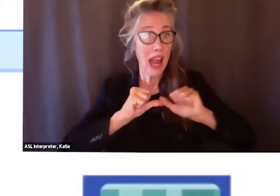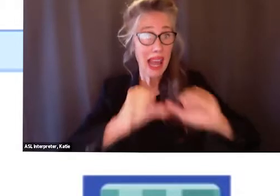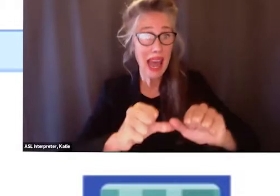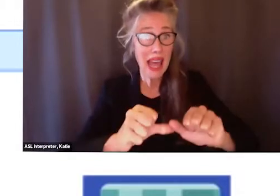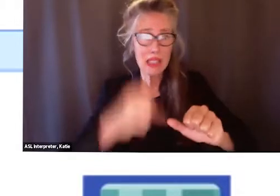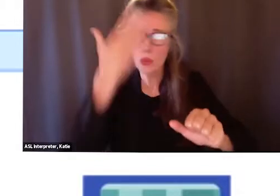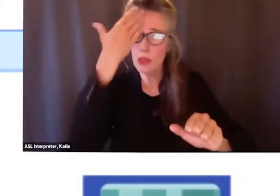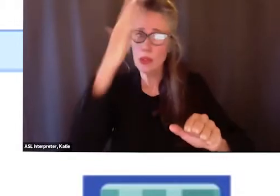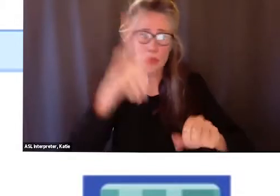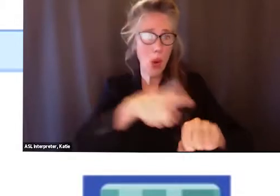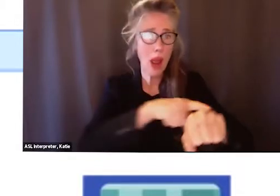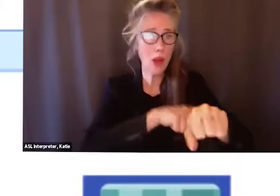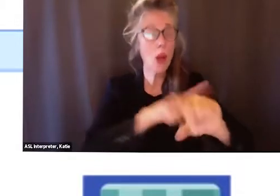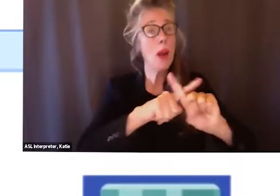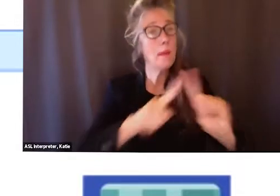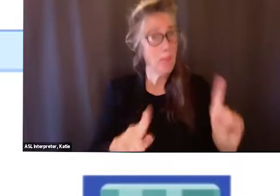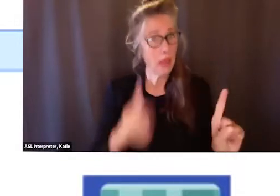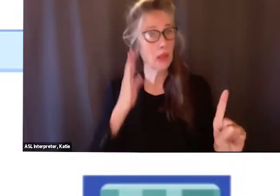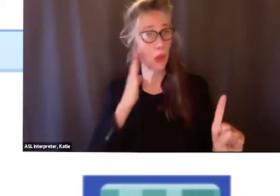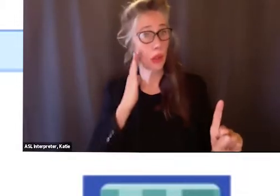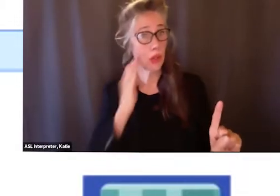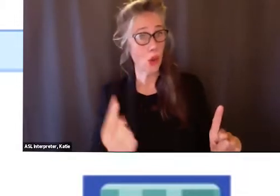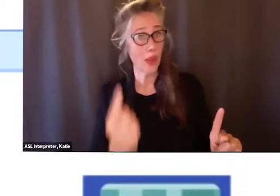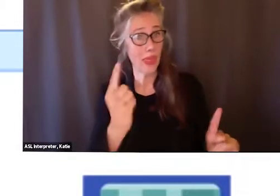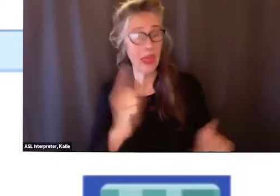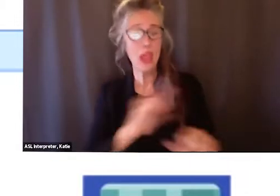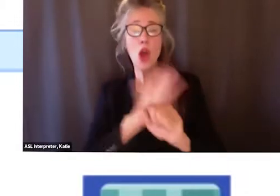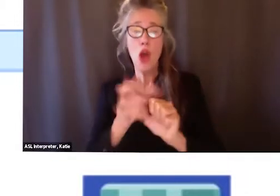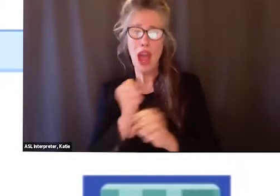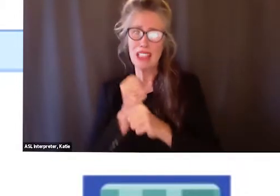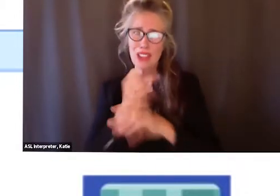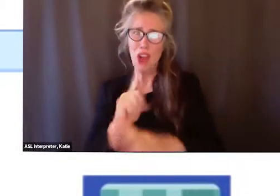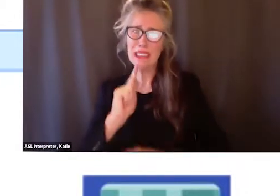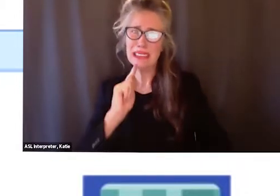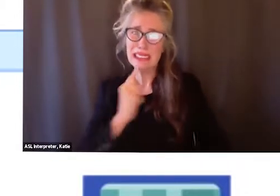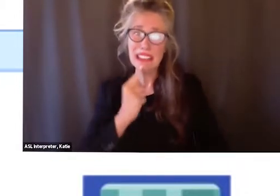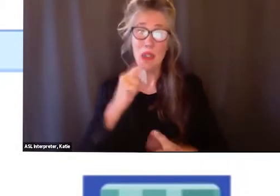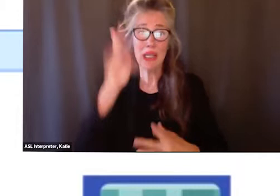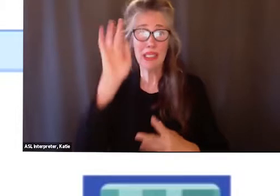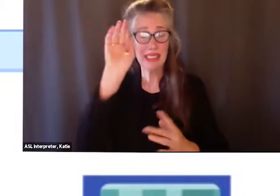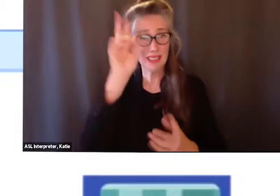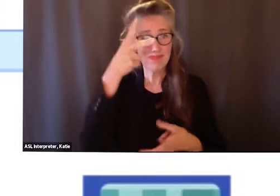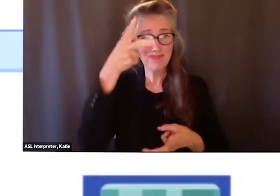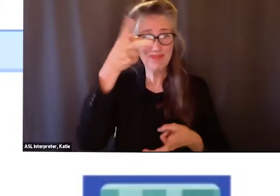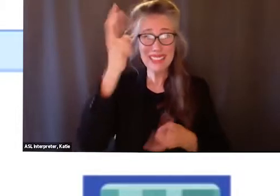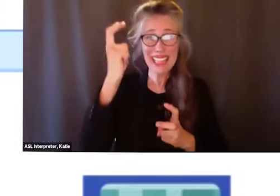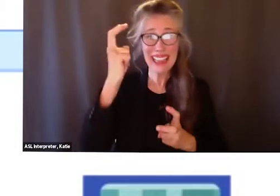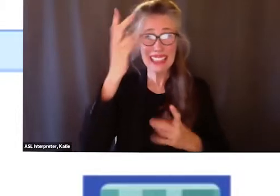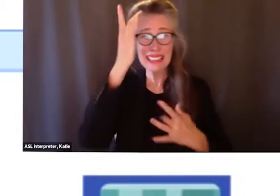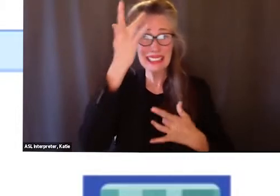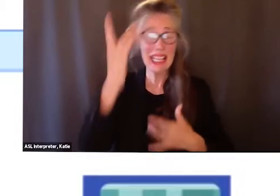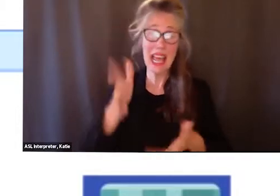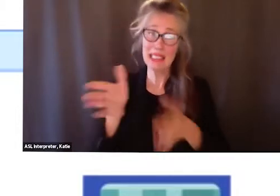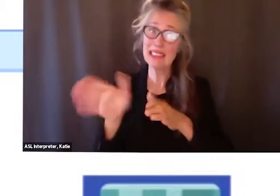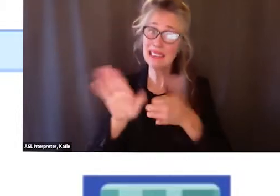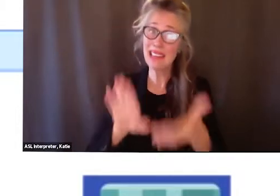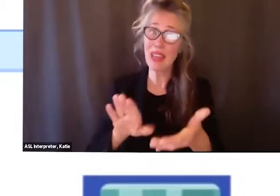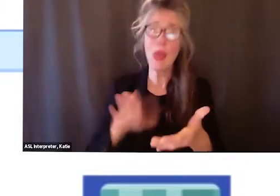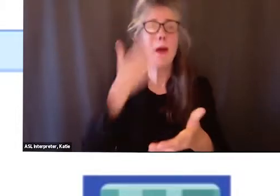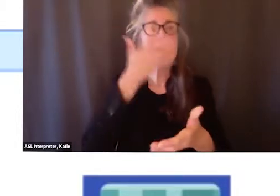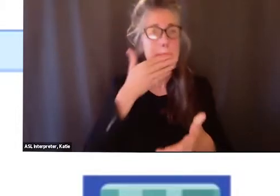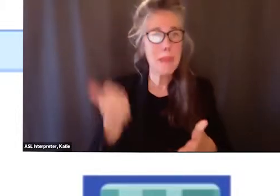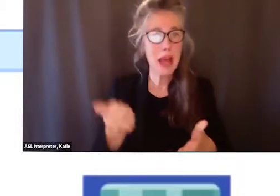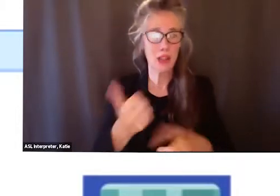What we do know, however, is that COVID-19 has caused very serious illness and death for a lot of people, so getting a vaccine is a safer choice.